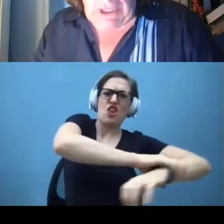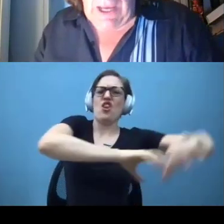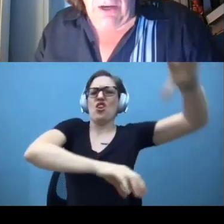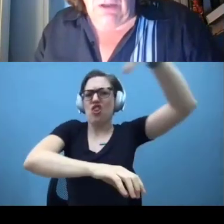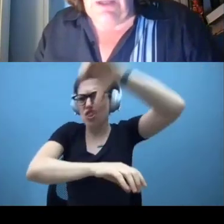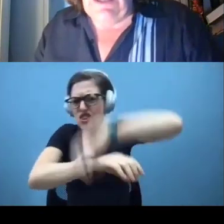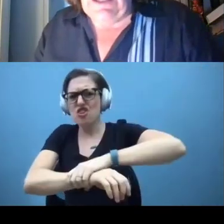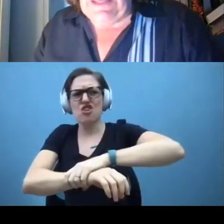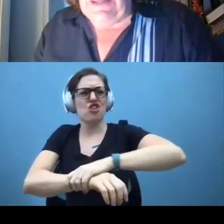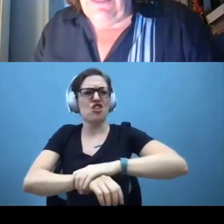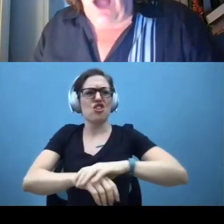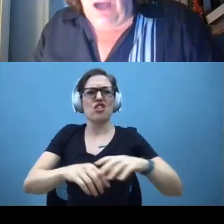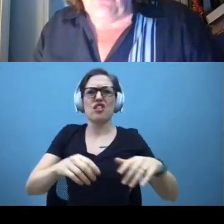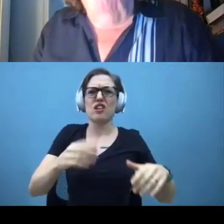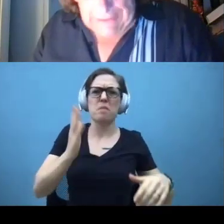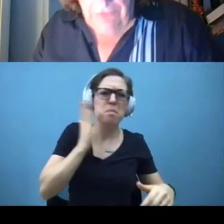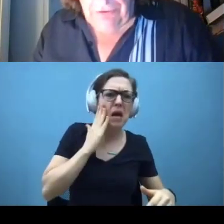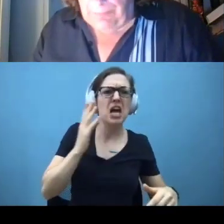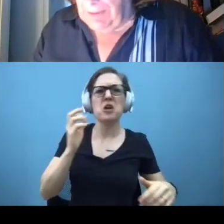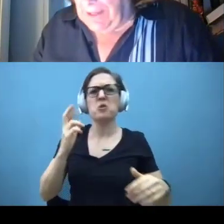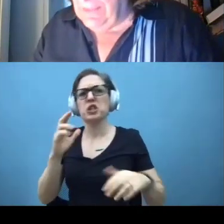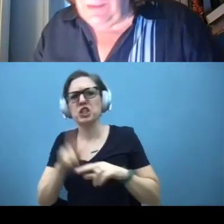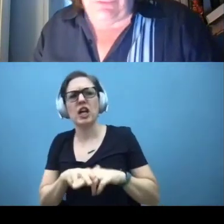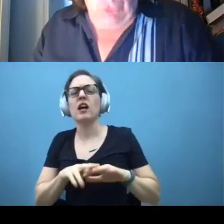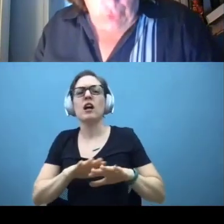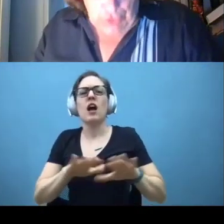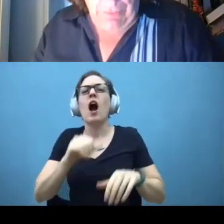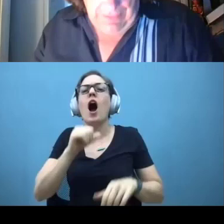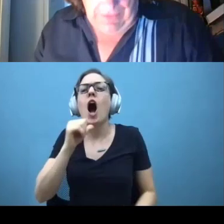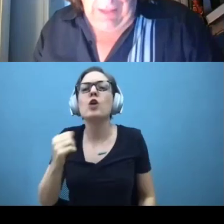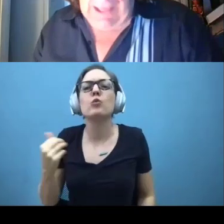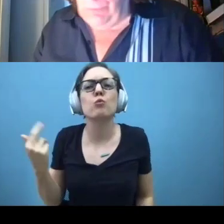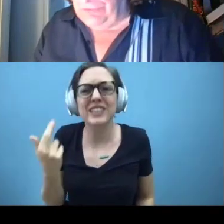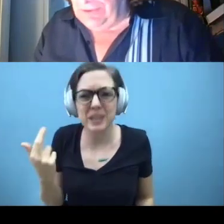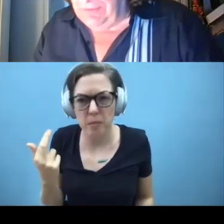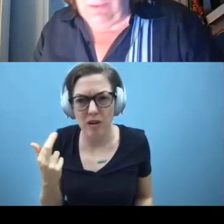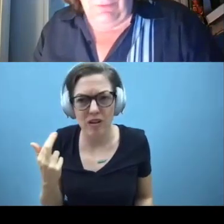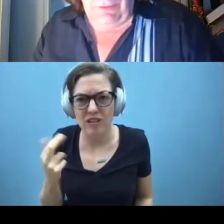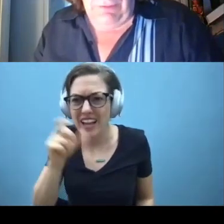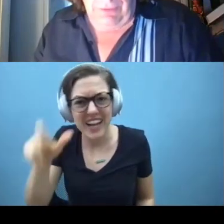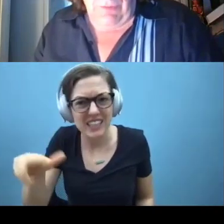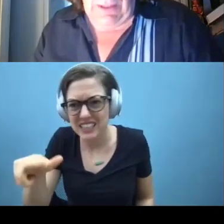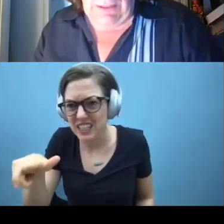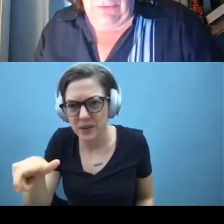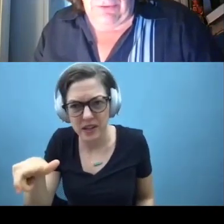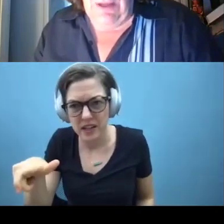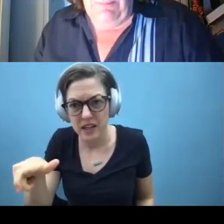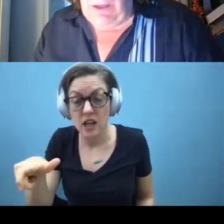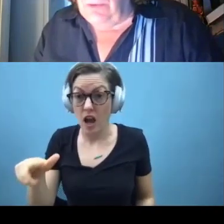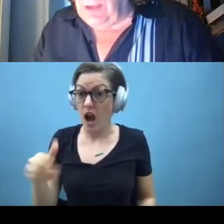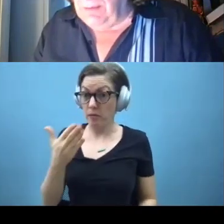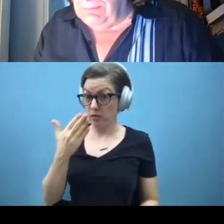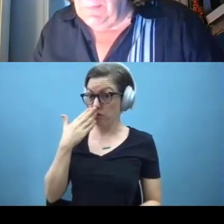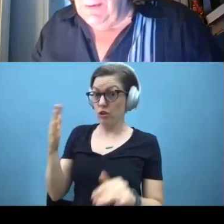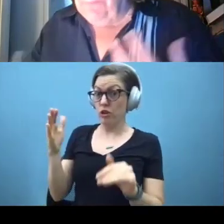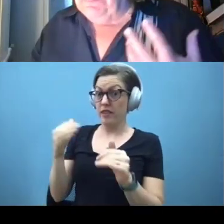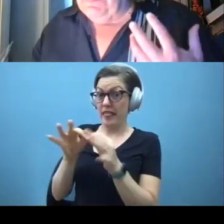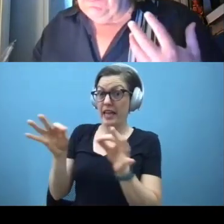to a chair. It is unreasonable. I think it's good that the language is in the regulation, because